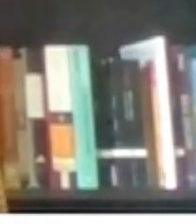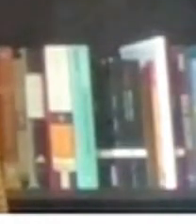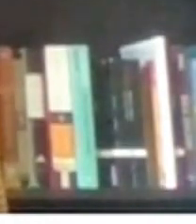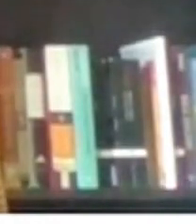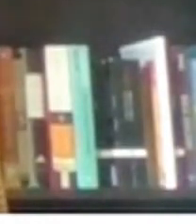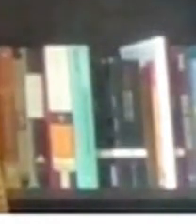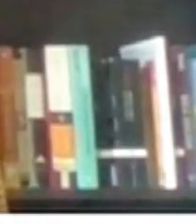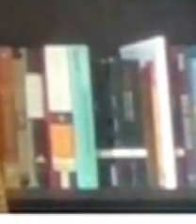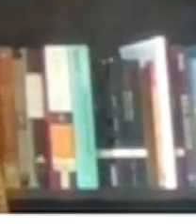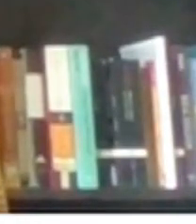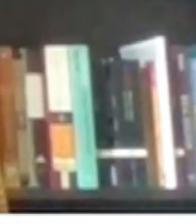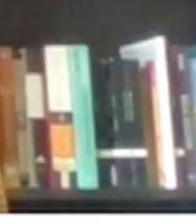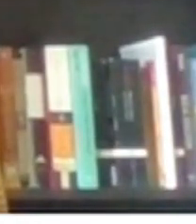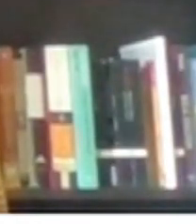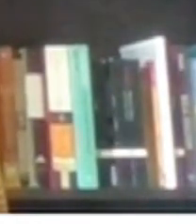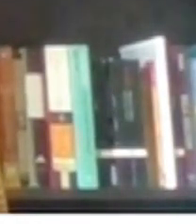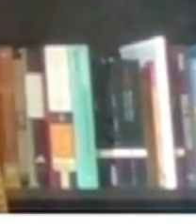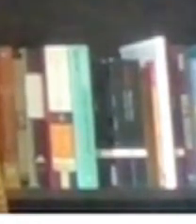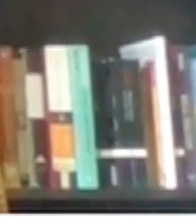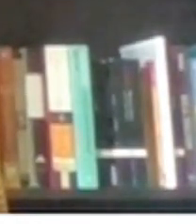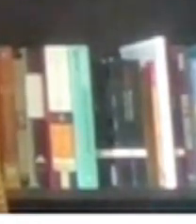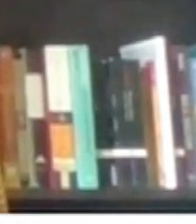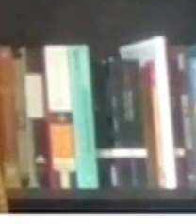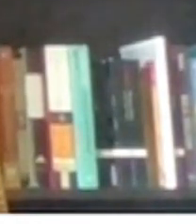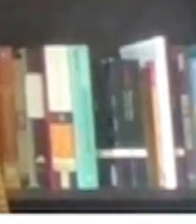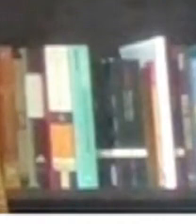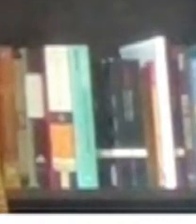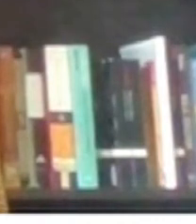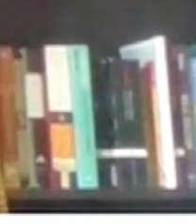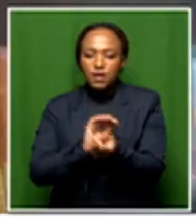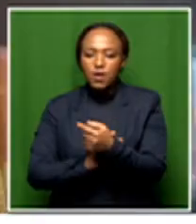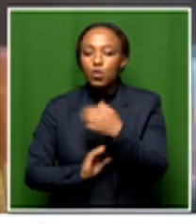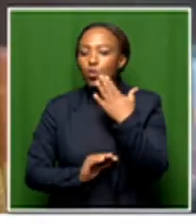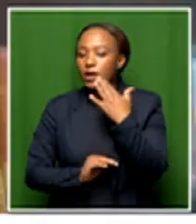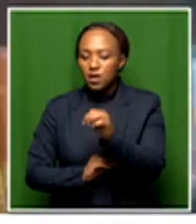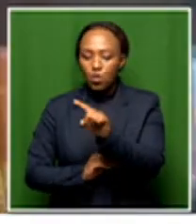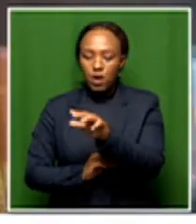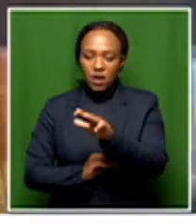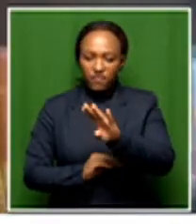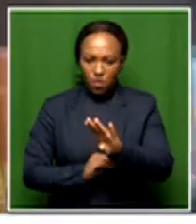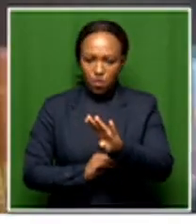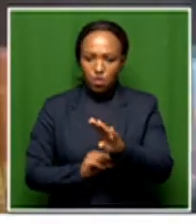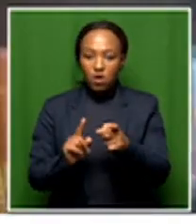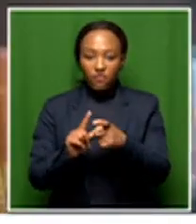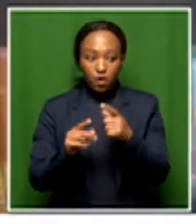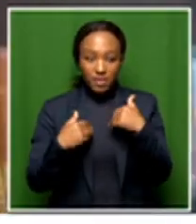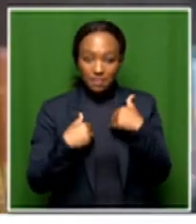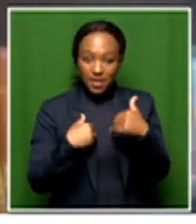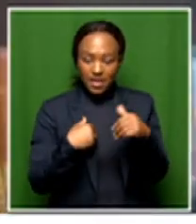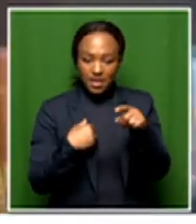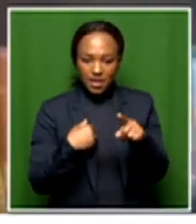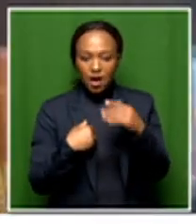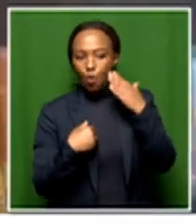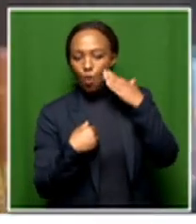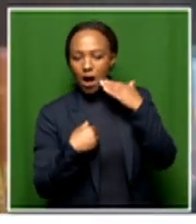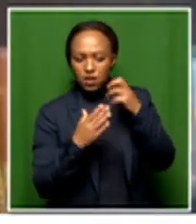in South Africa in response to the political changes that took place in 1994. So from the beginning, it was a